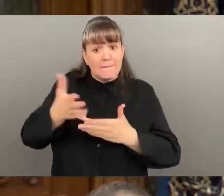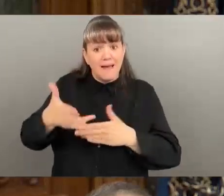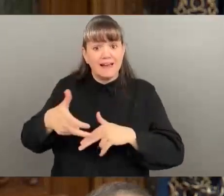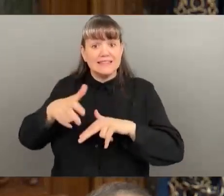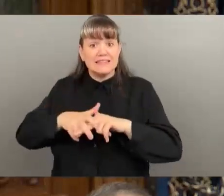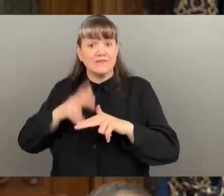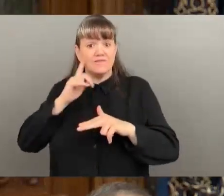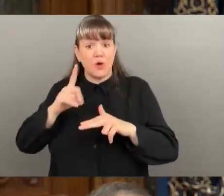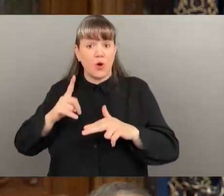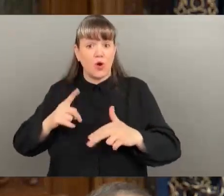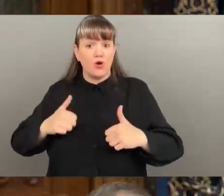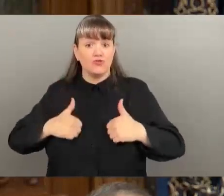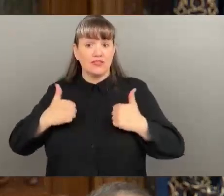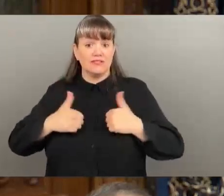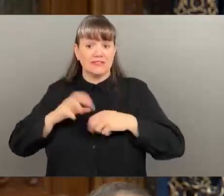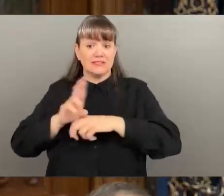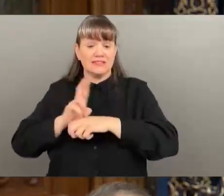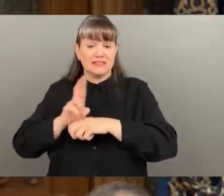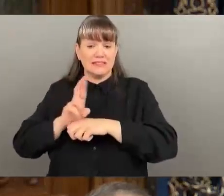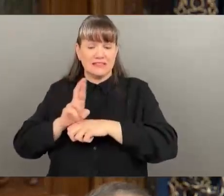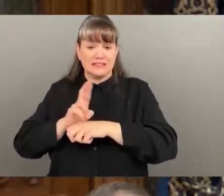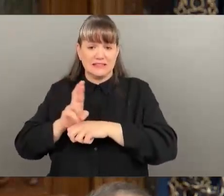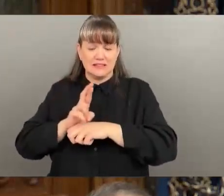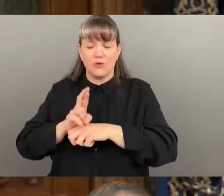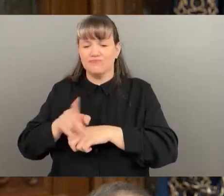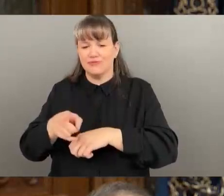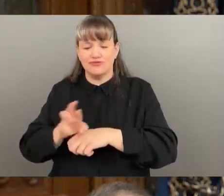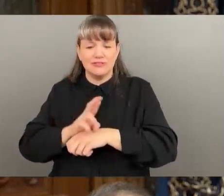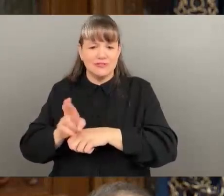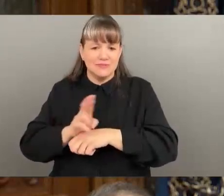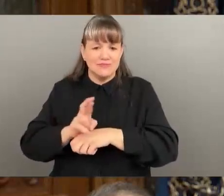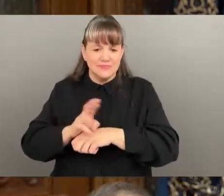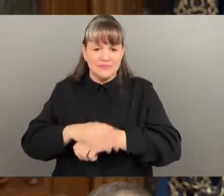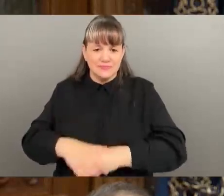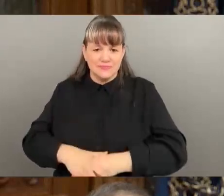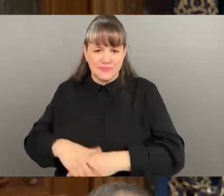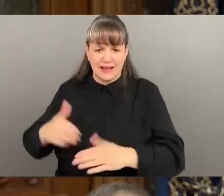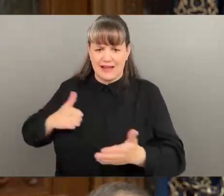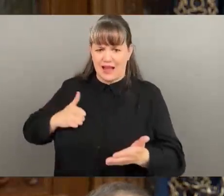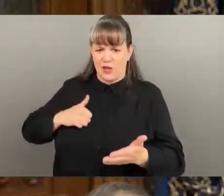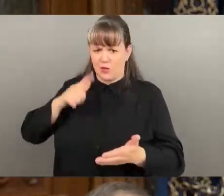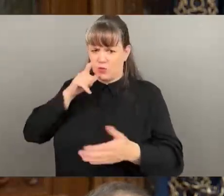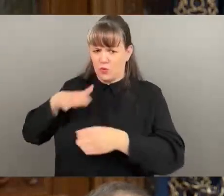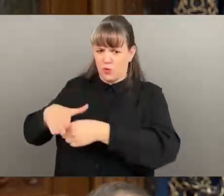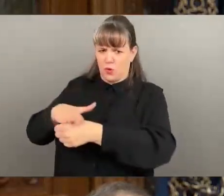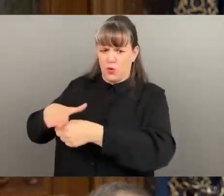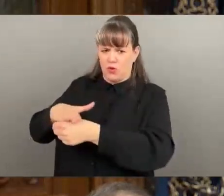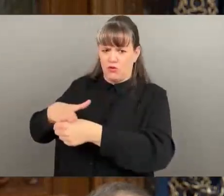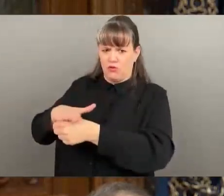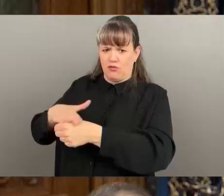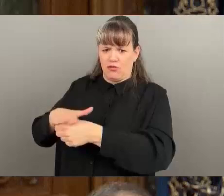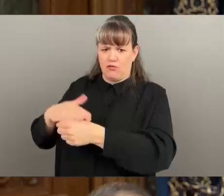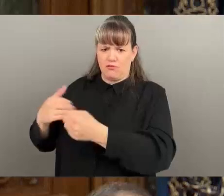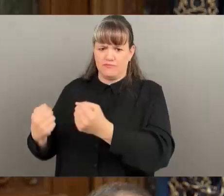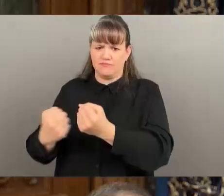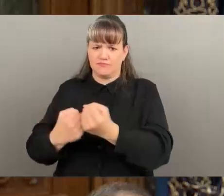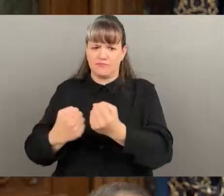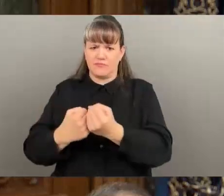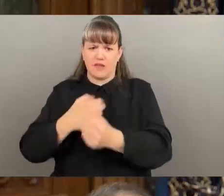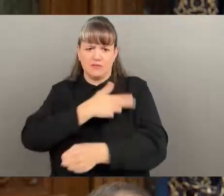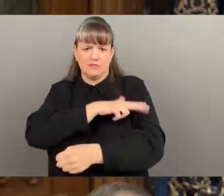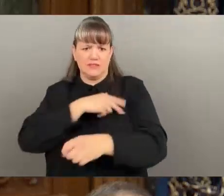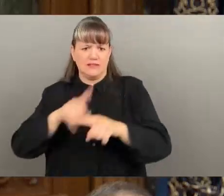by local hospitals can't get access, even when they offer to sign a return of